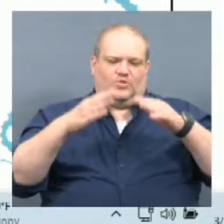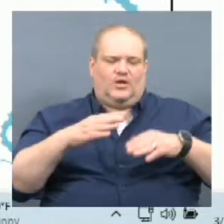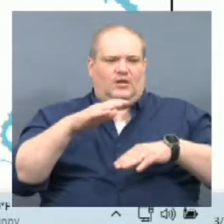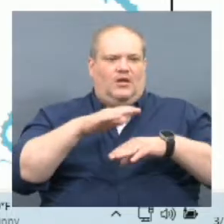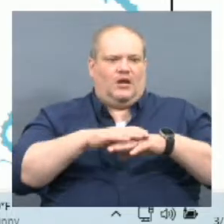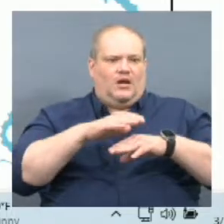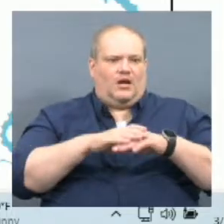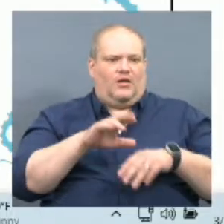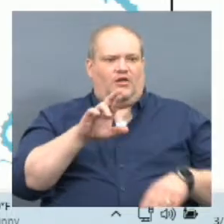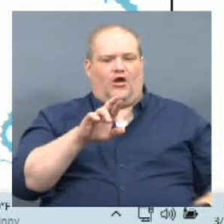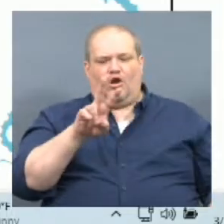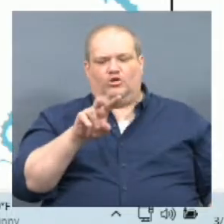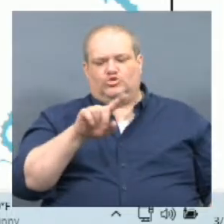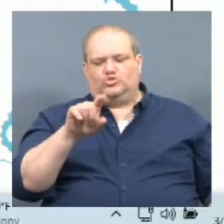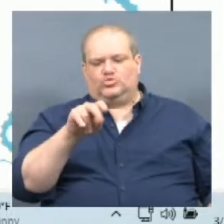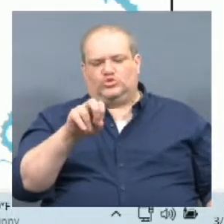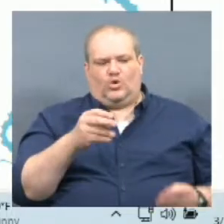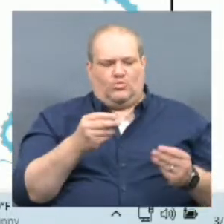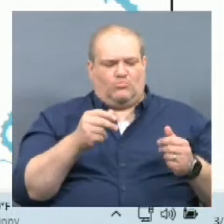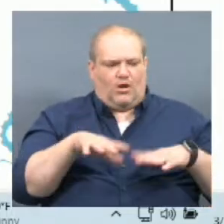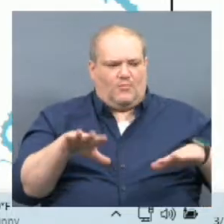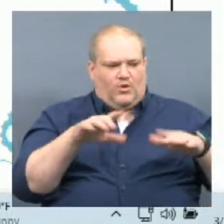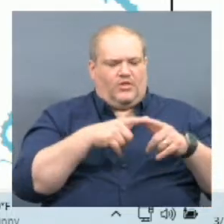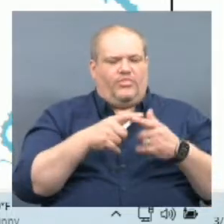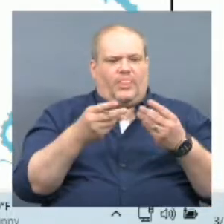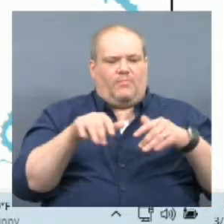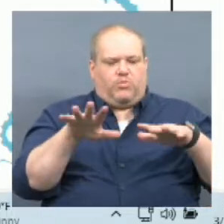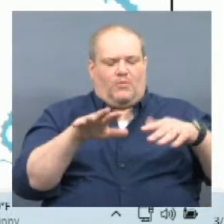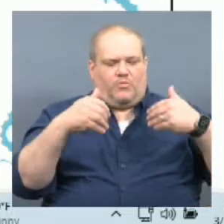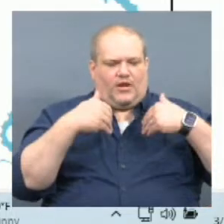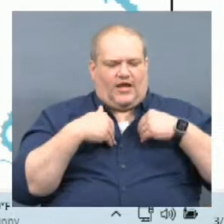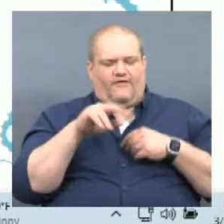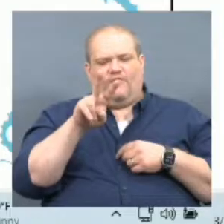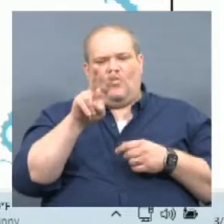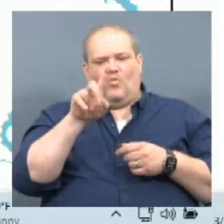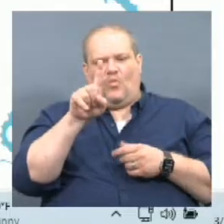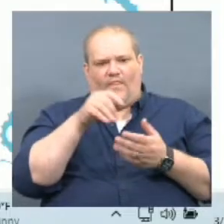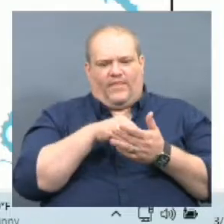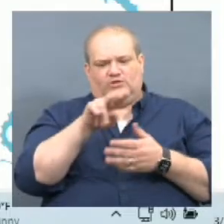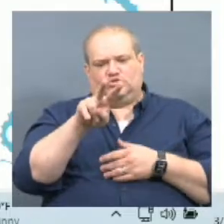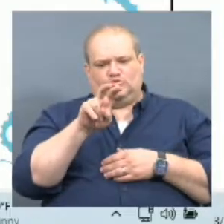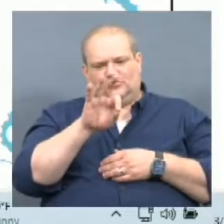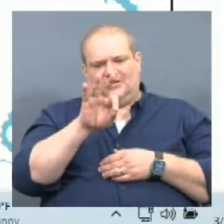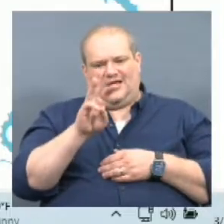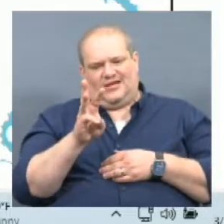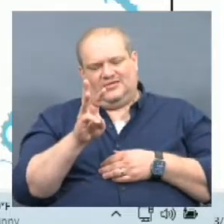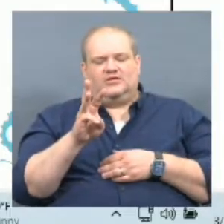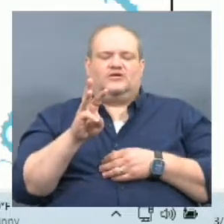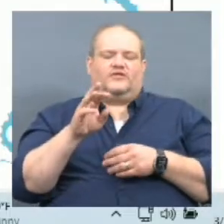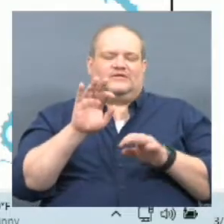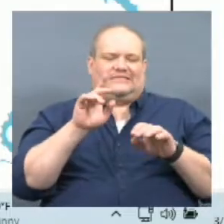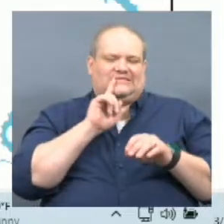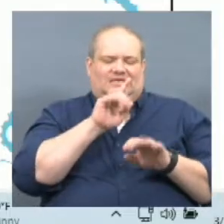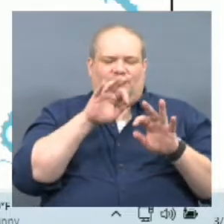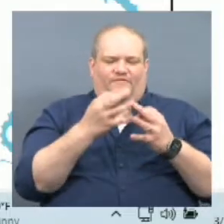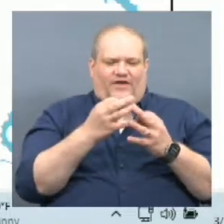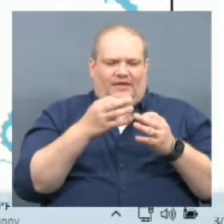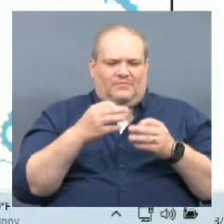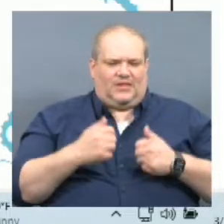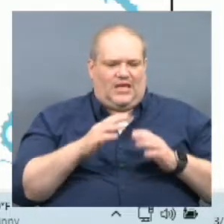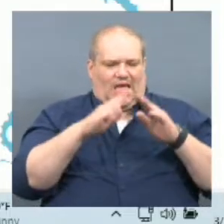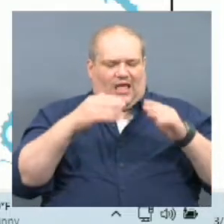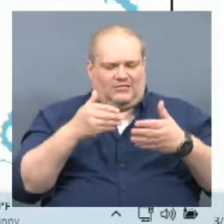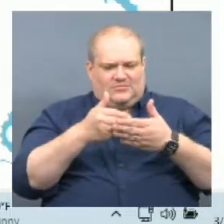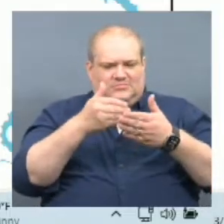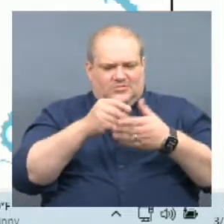the R2 zone property. The property contains a 1,296 square foot single-family residence near the northeast corner of